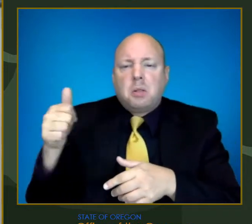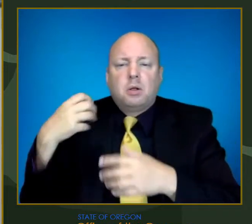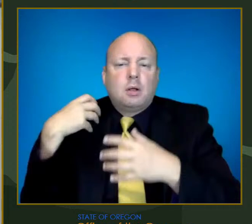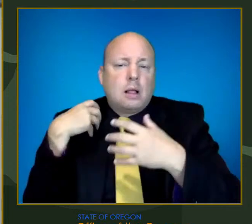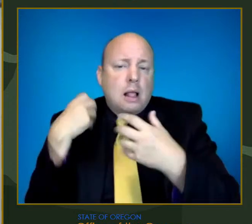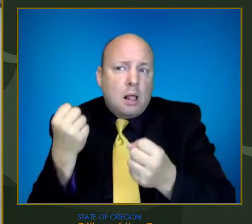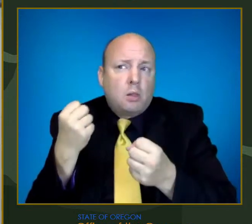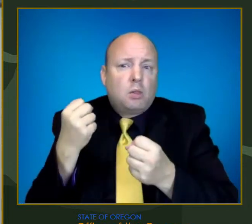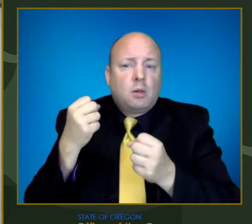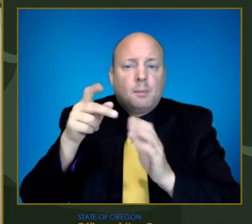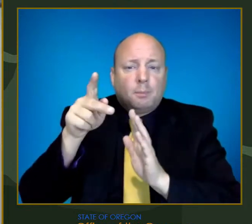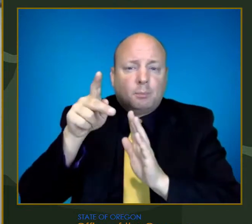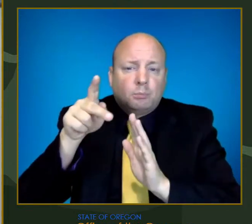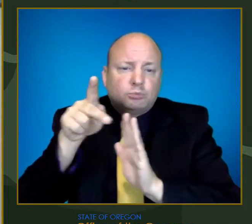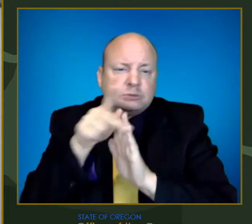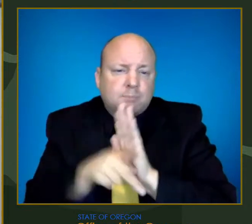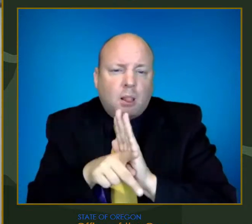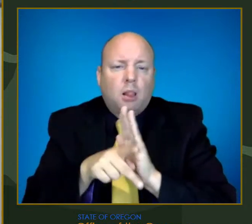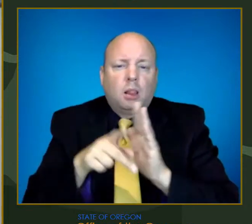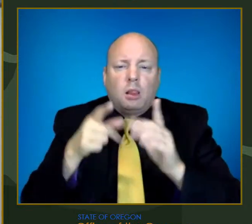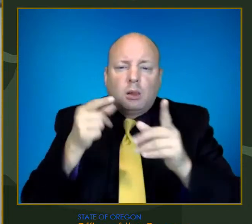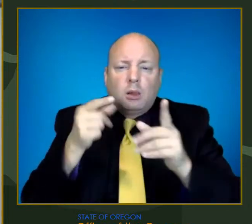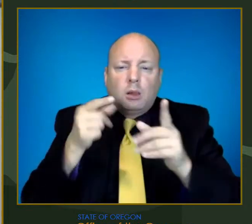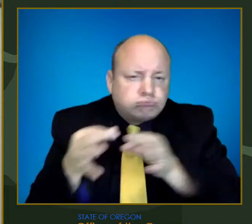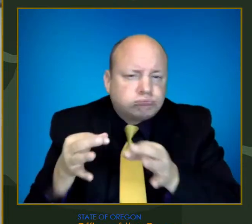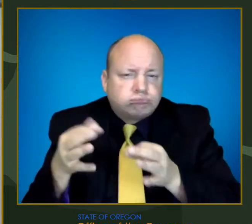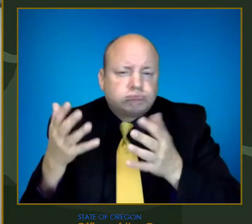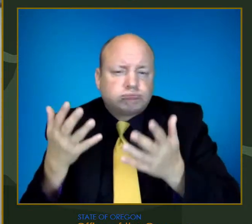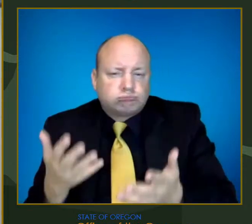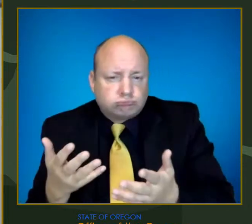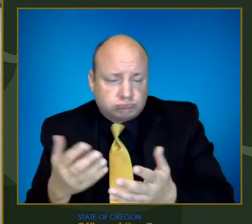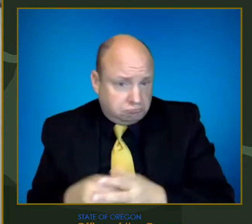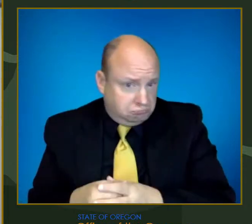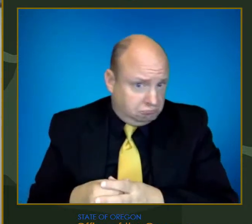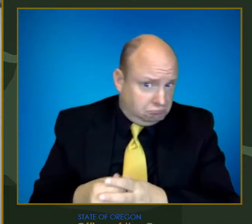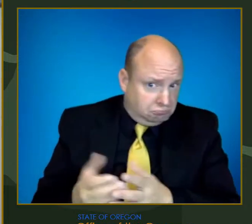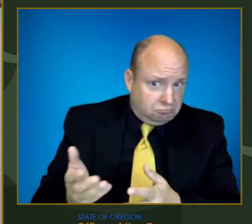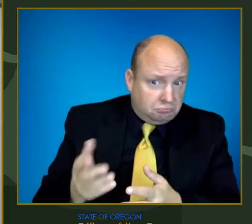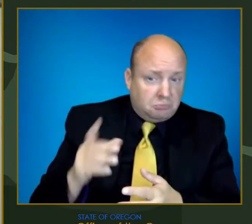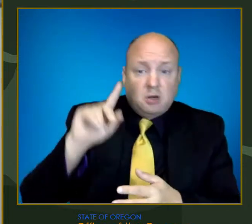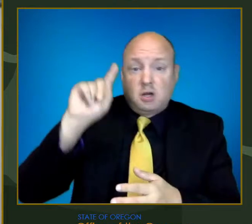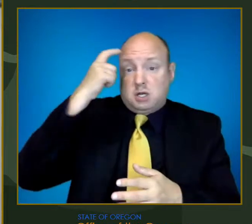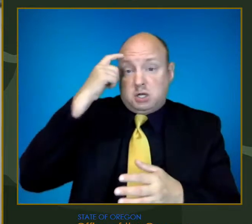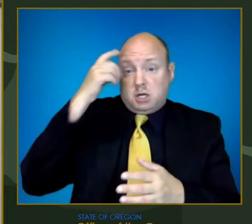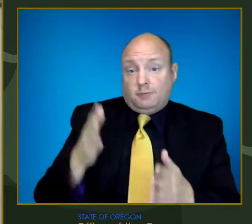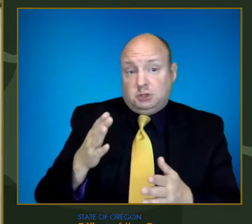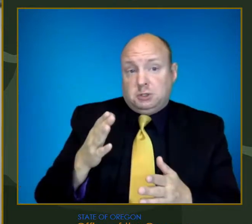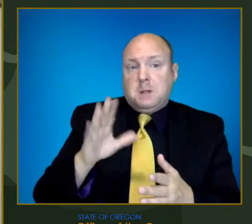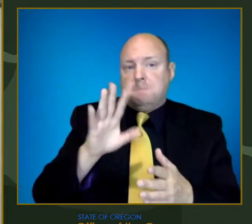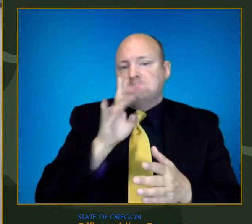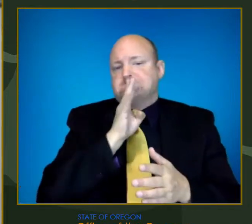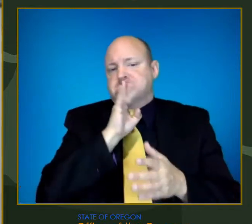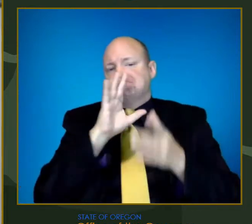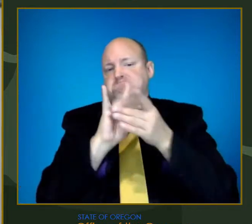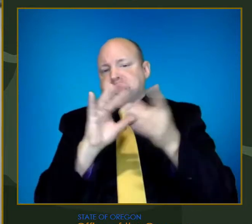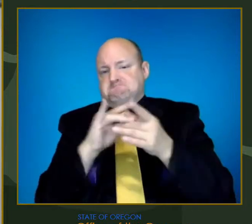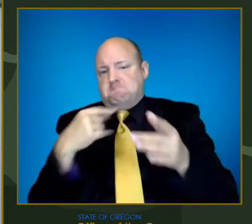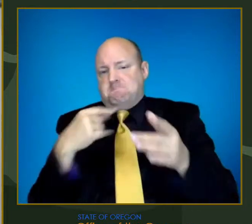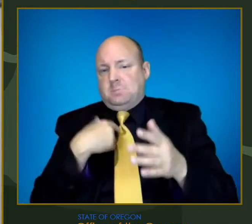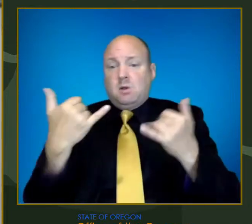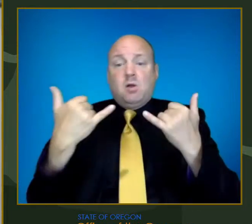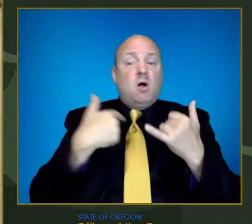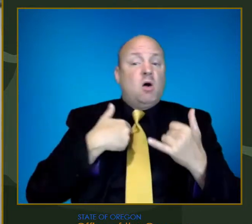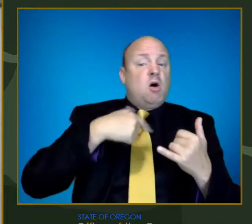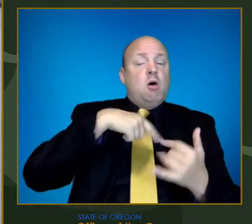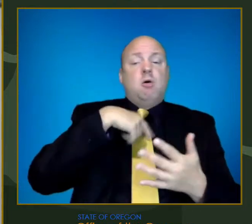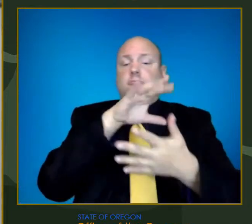do? So just to be perfectly clear, all options are on the table. The reality is that